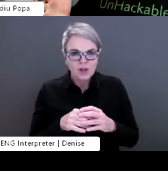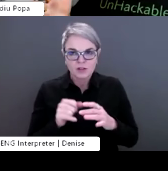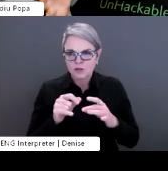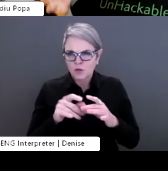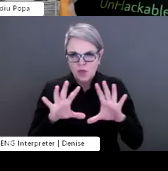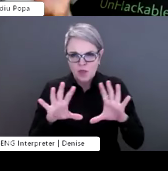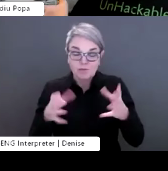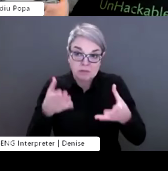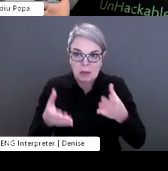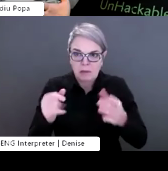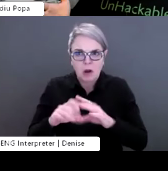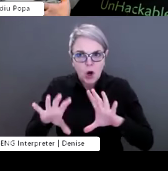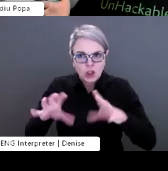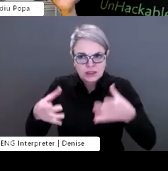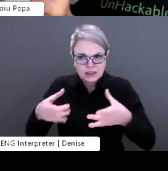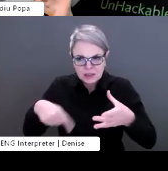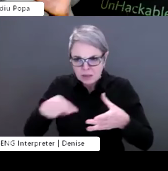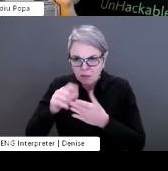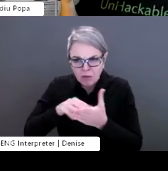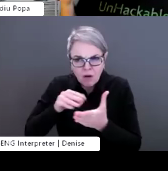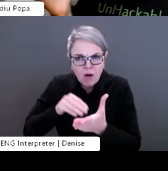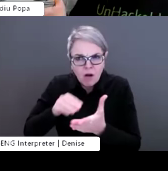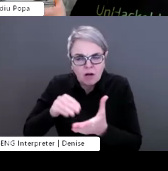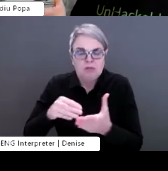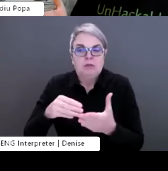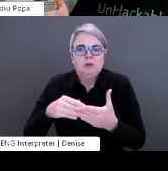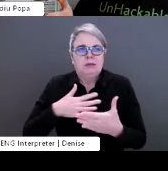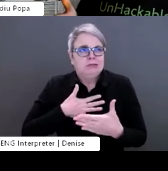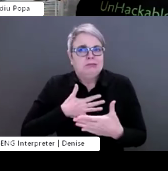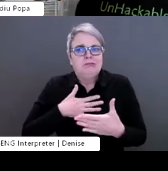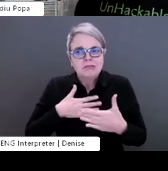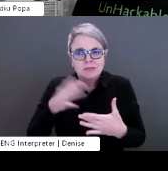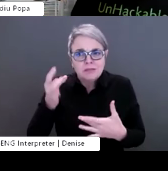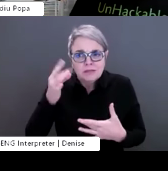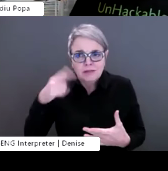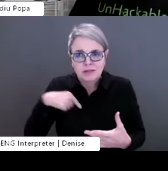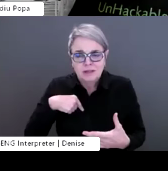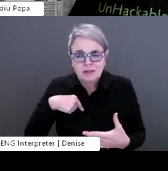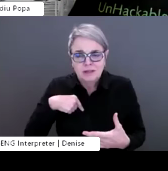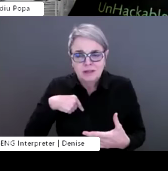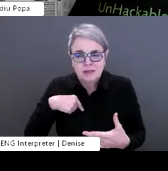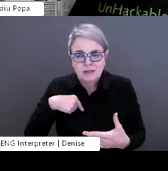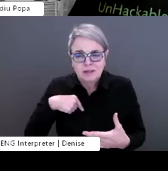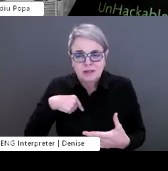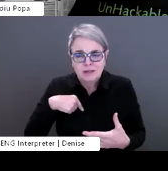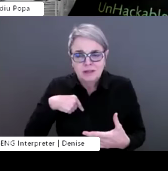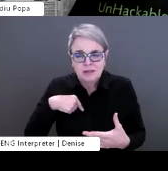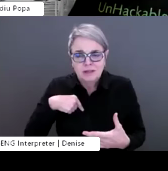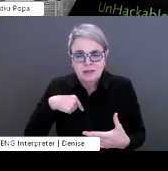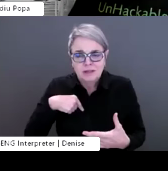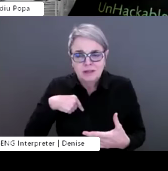understand the diversity of crimes that could